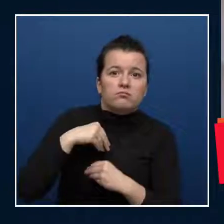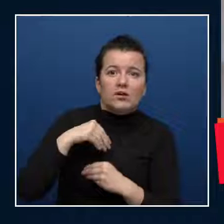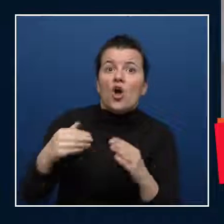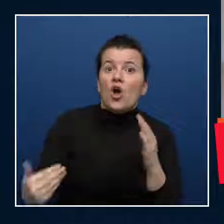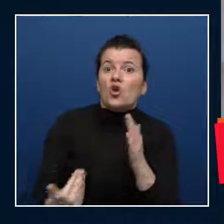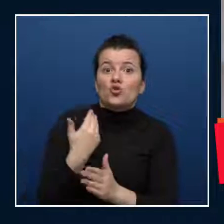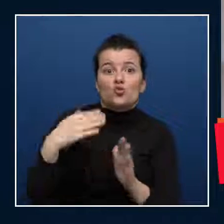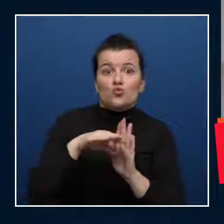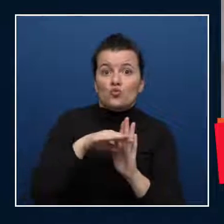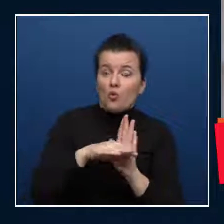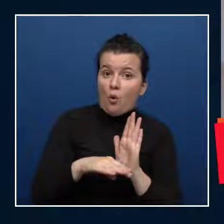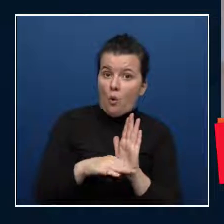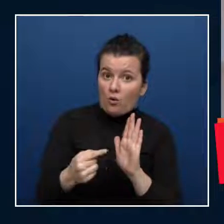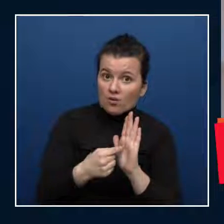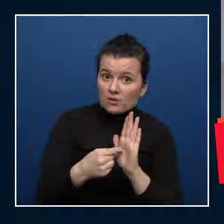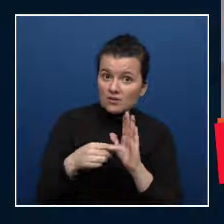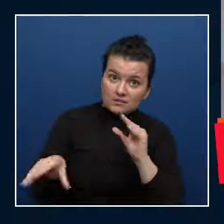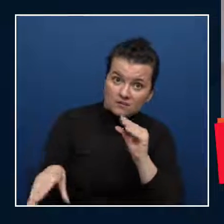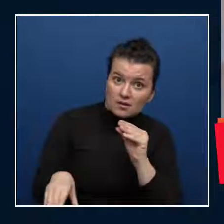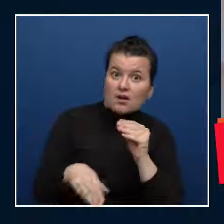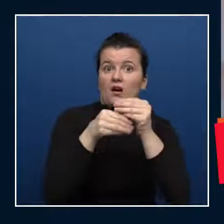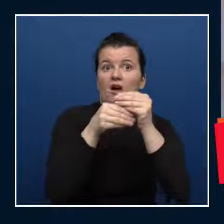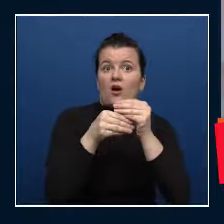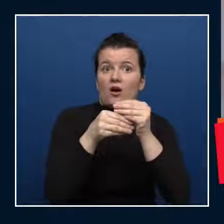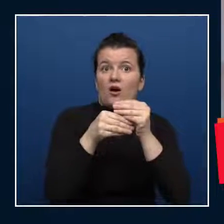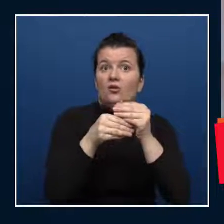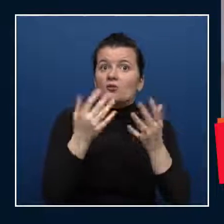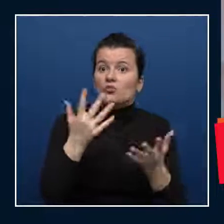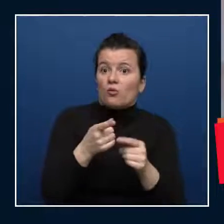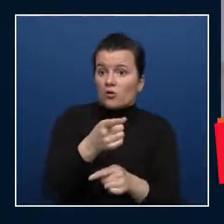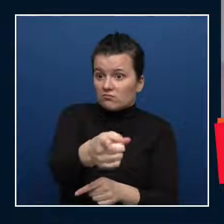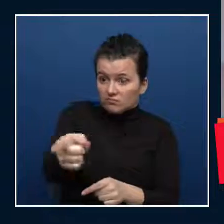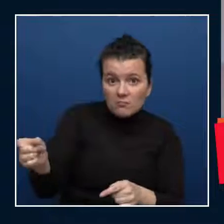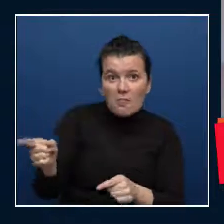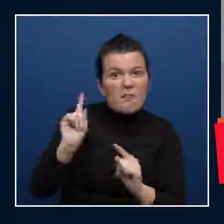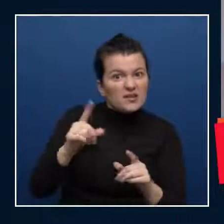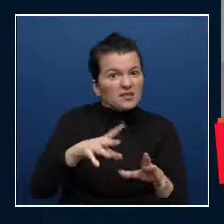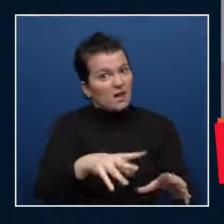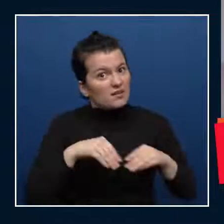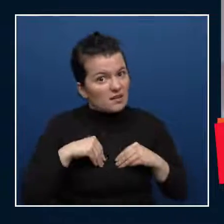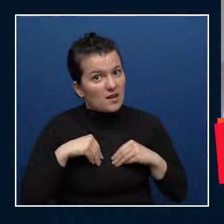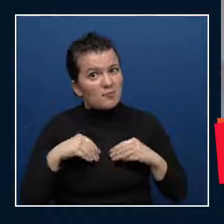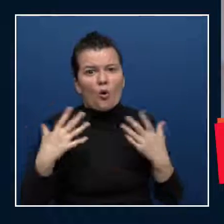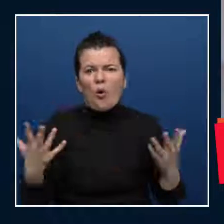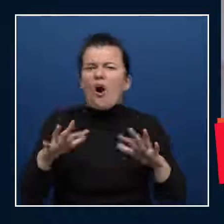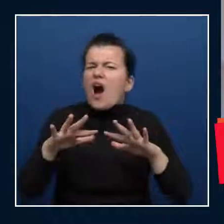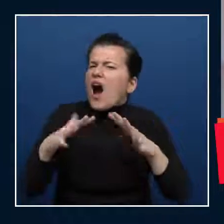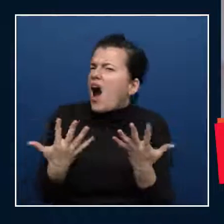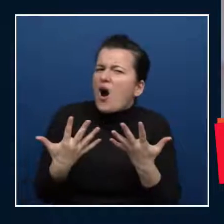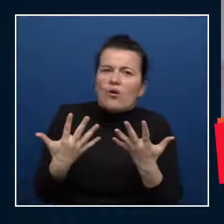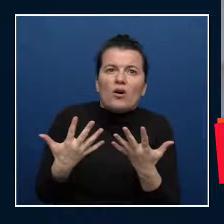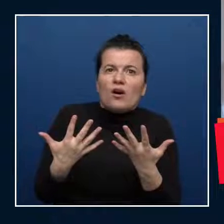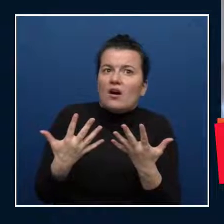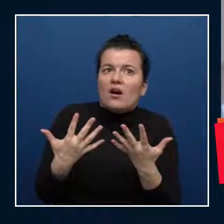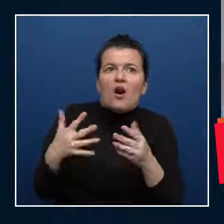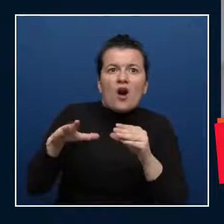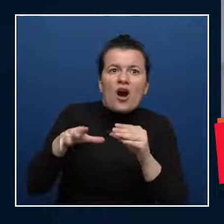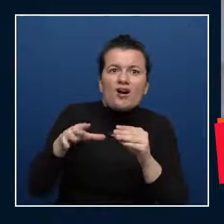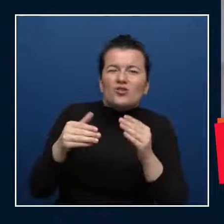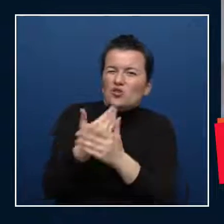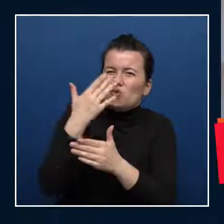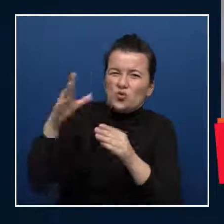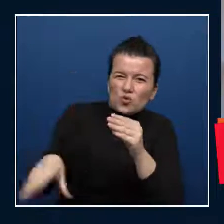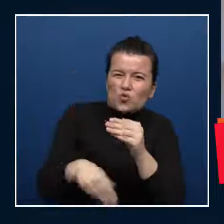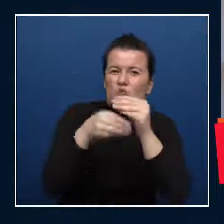in, is it the user's job to go in and add those, or if you have a blanket rule, will newly added rules, will